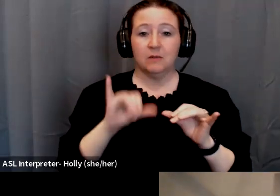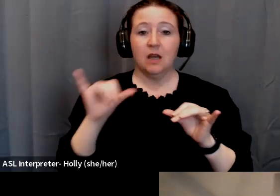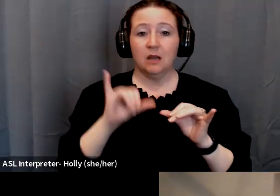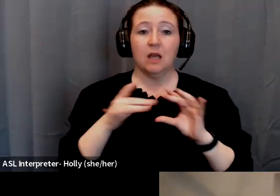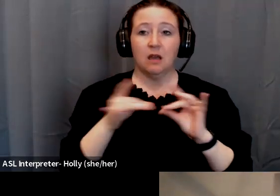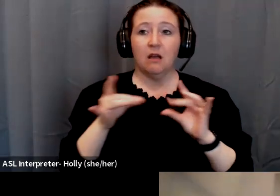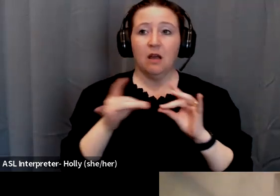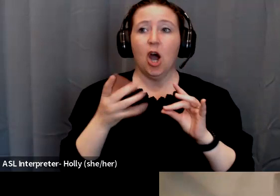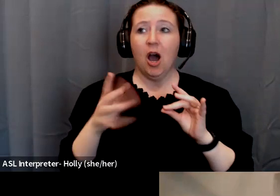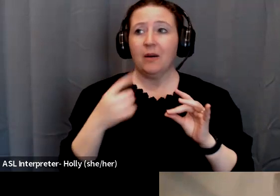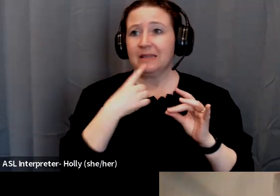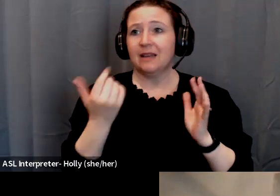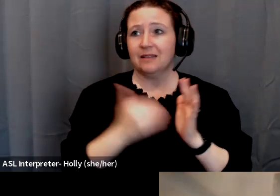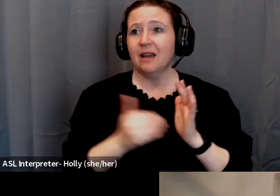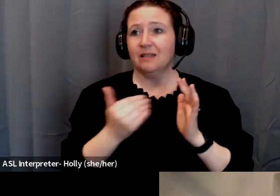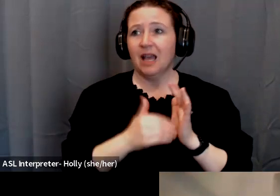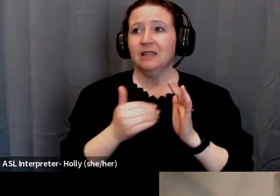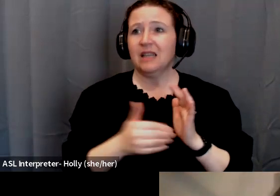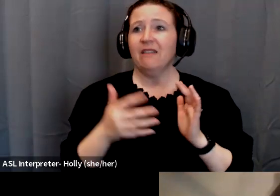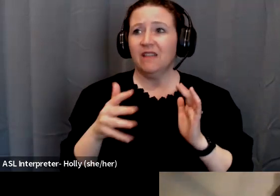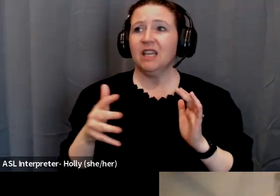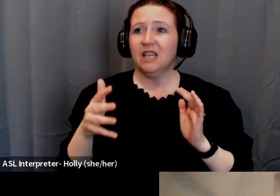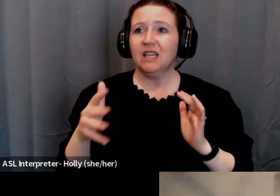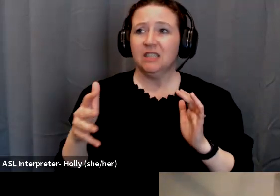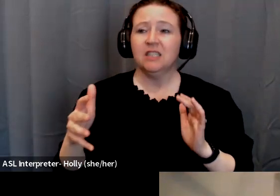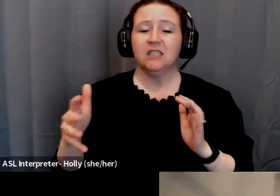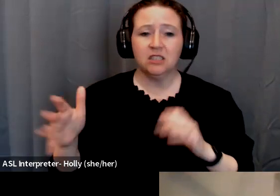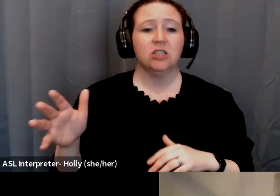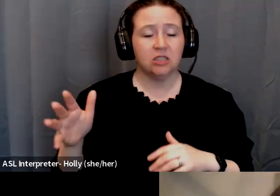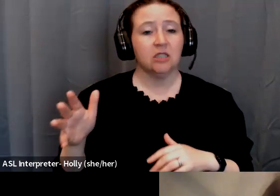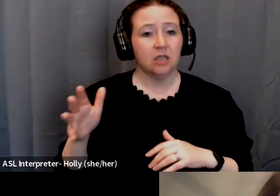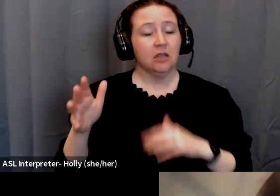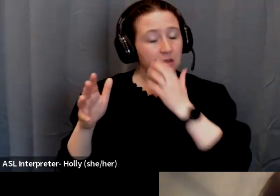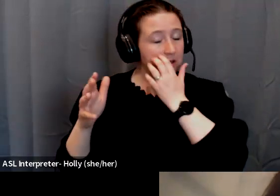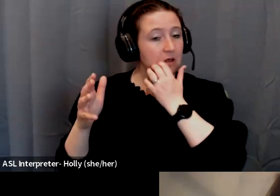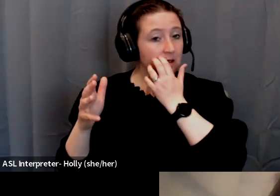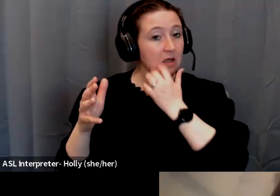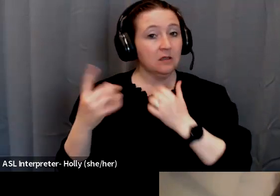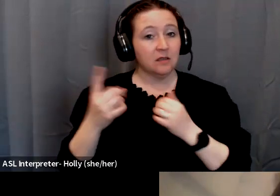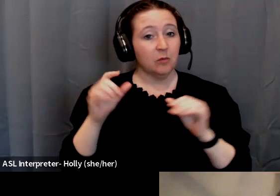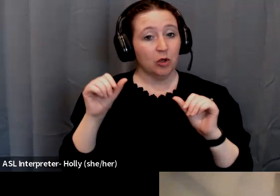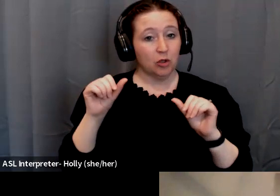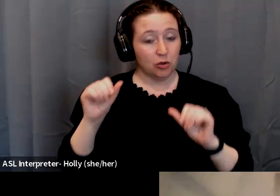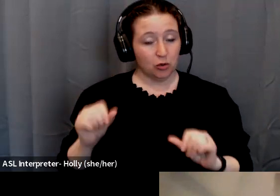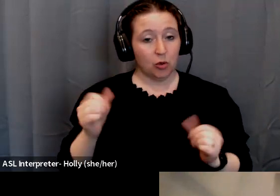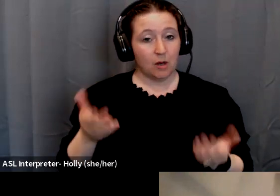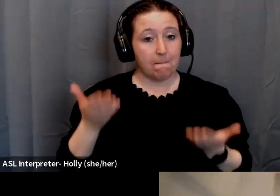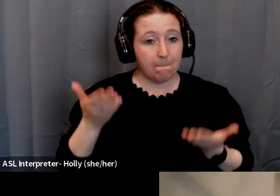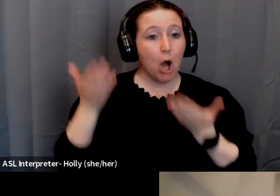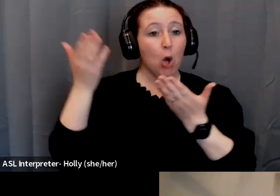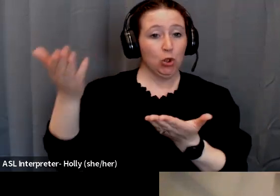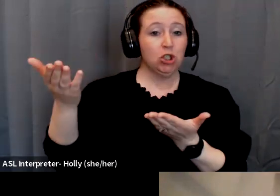been said for already the 10, 15 minutes they've been speaking, it is possible then to bring a motion